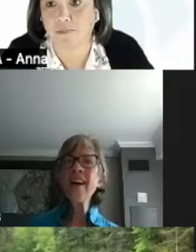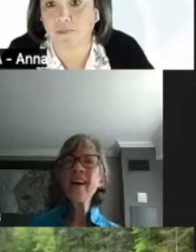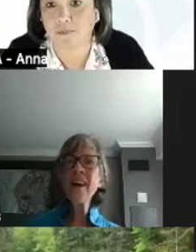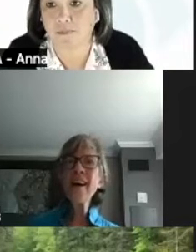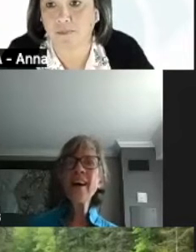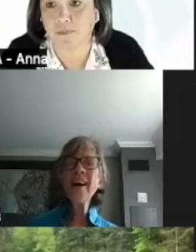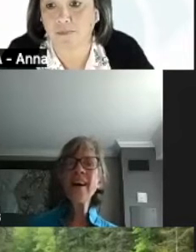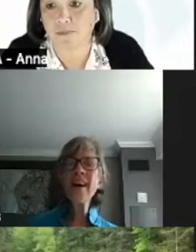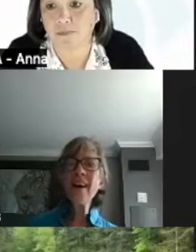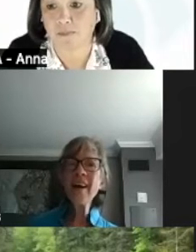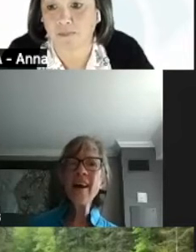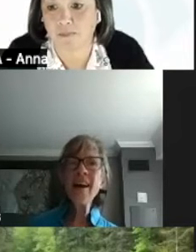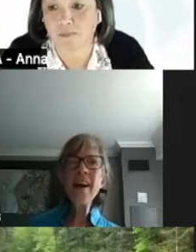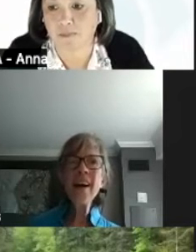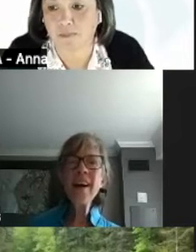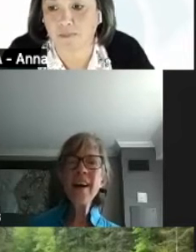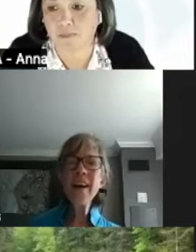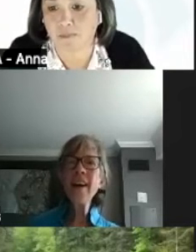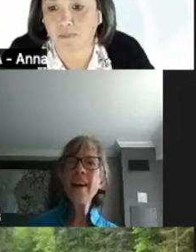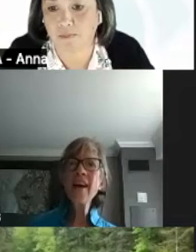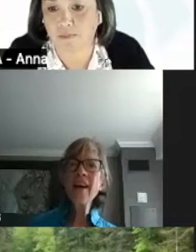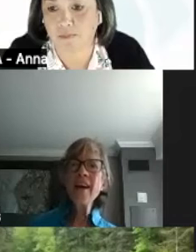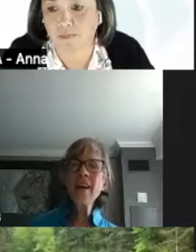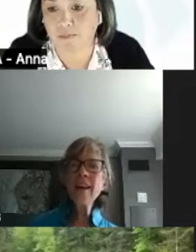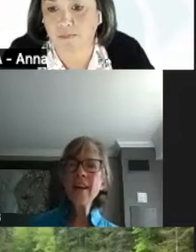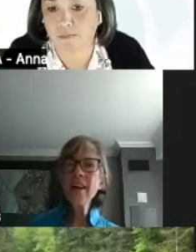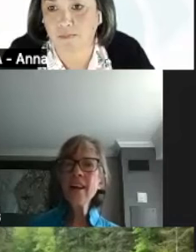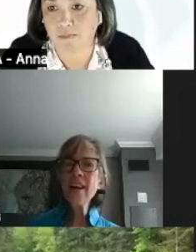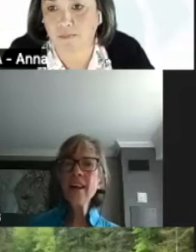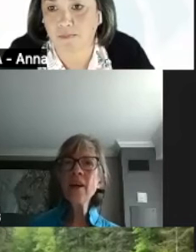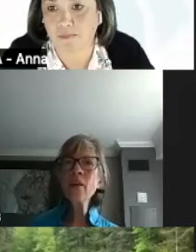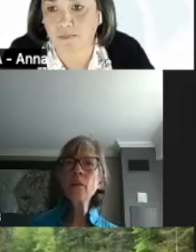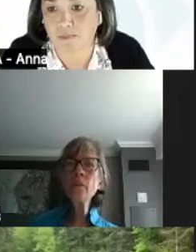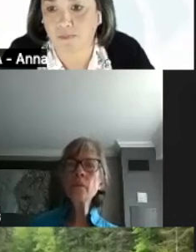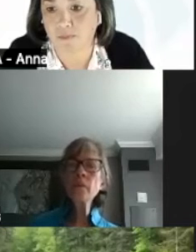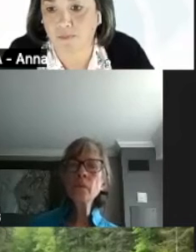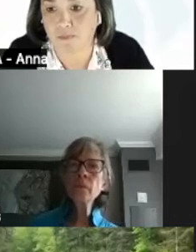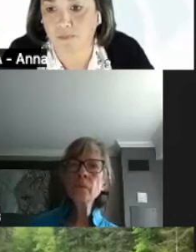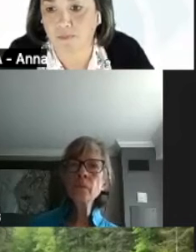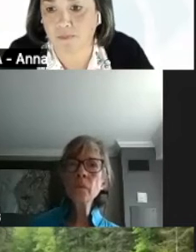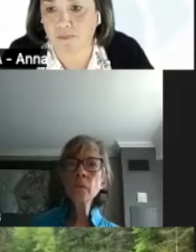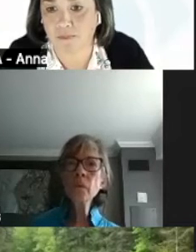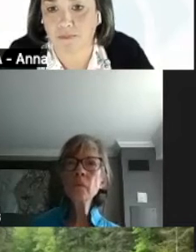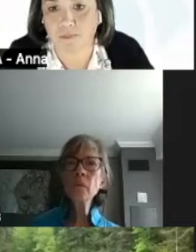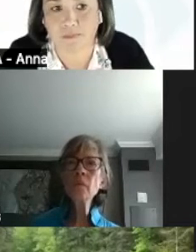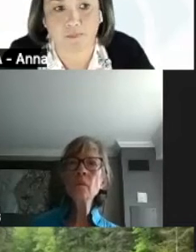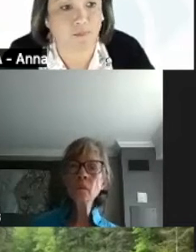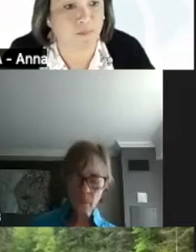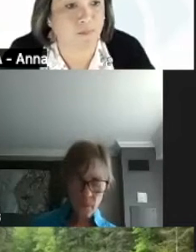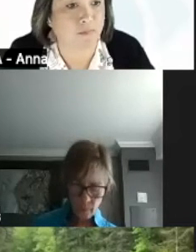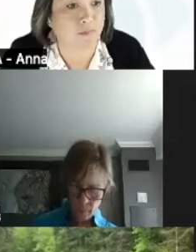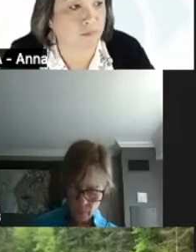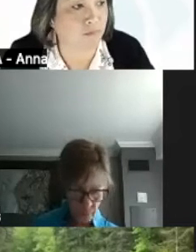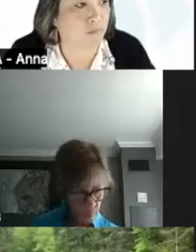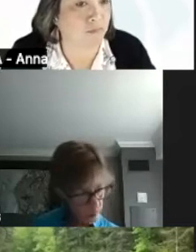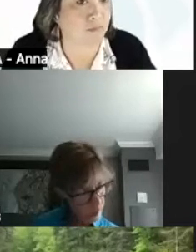There is a new app called the MyShake App. It's an early warning for earthquakes. What it does is detect the